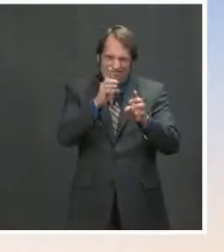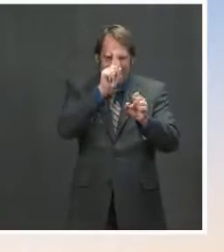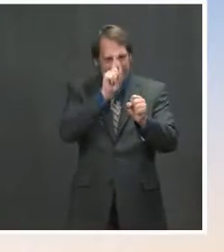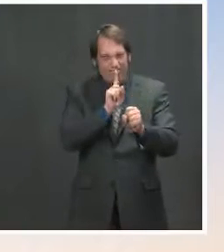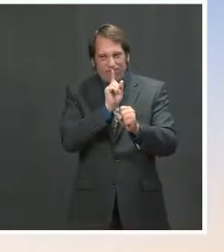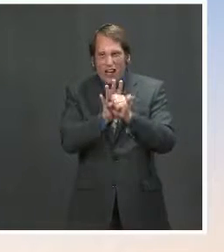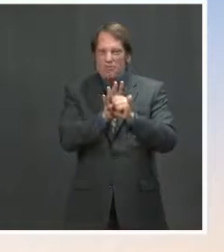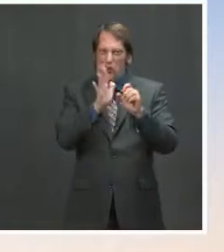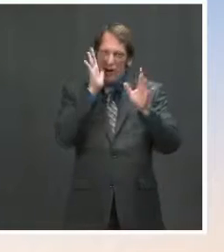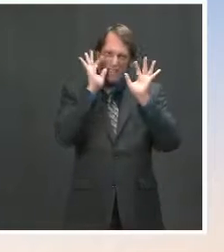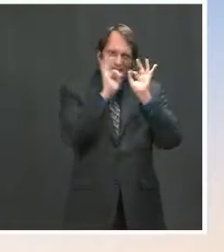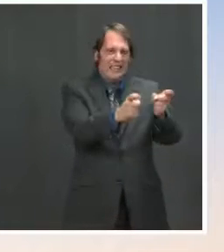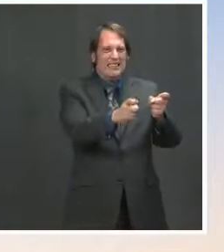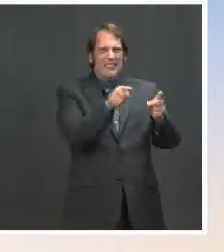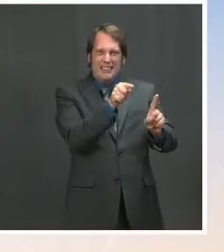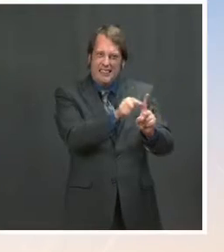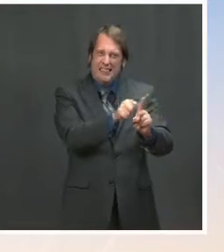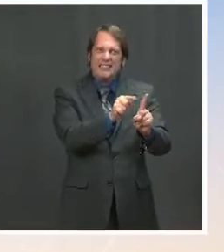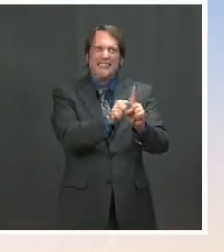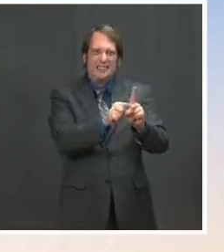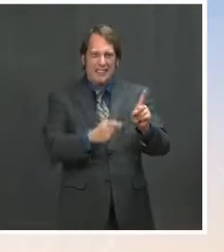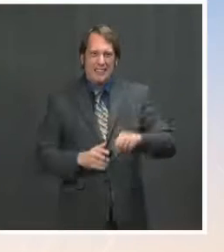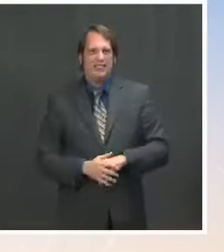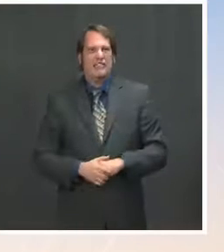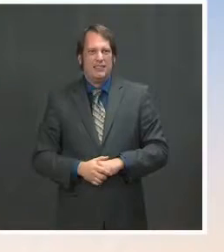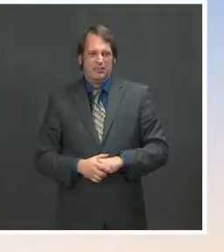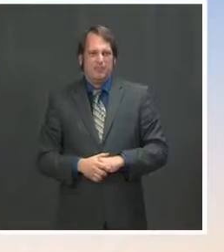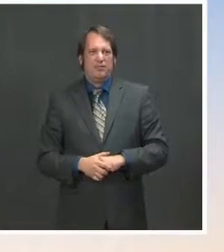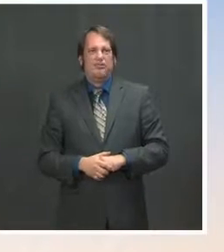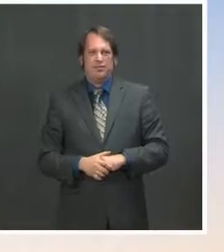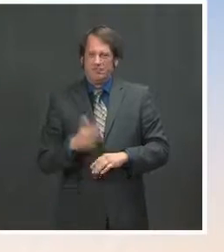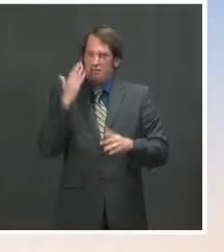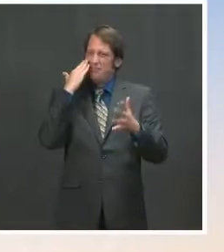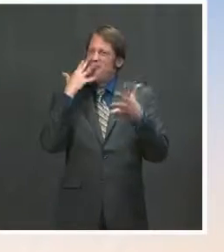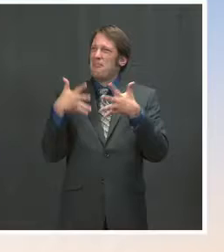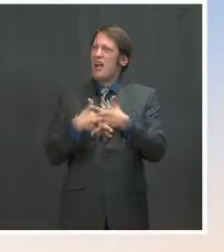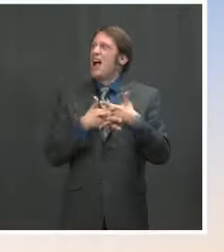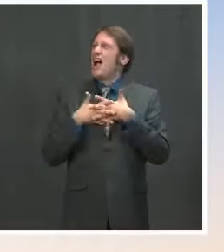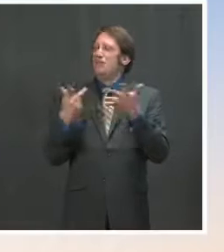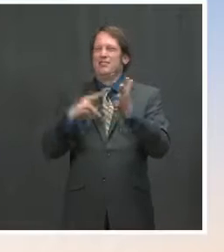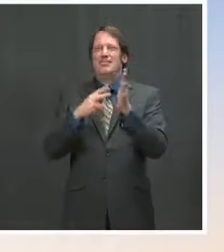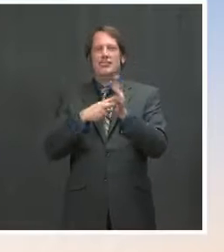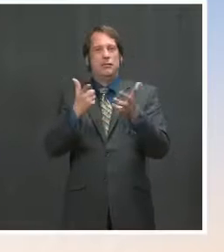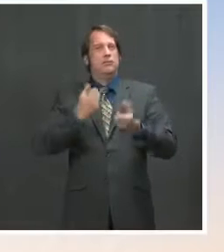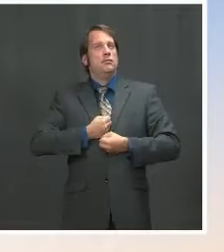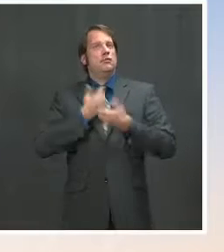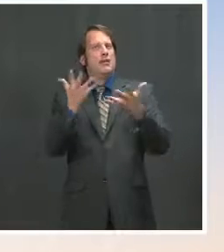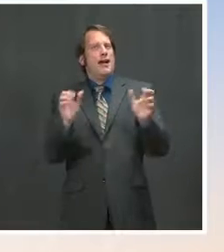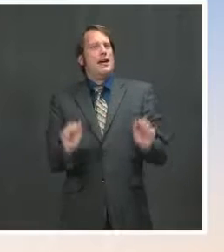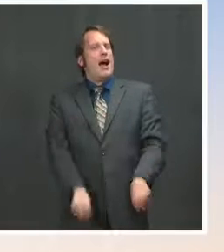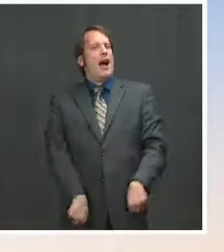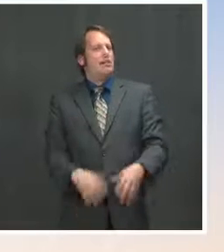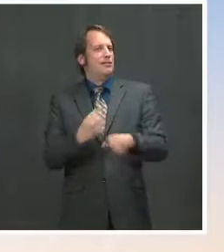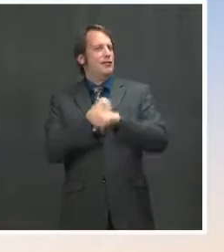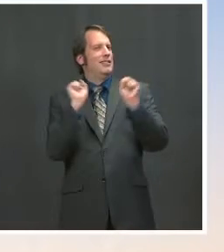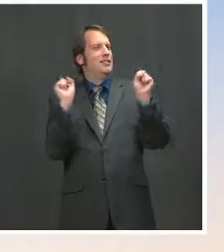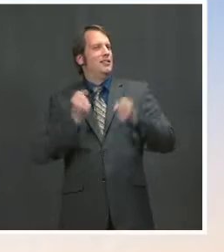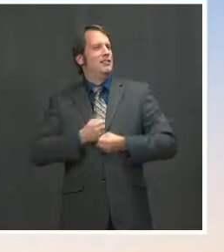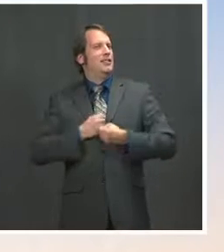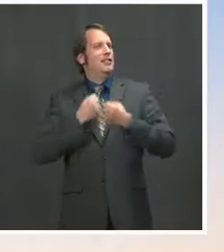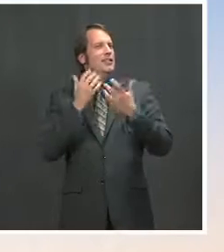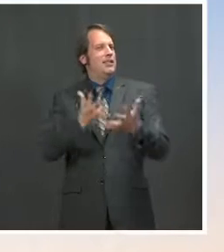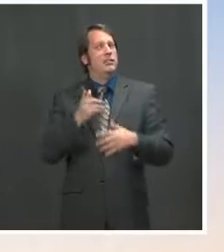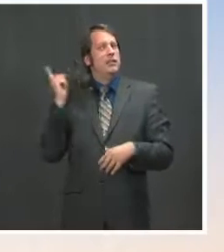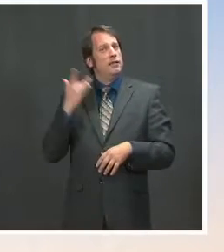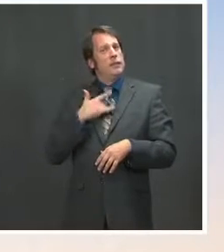is the most American thing that anyone can do. But as he also always says, protests must be peaceful. That's what he continues